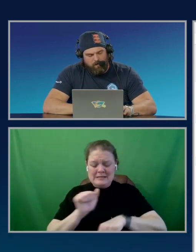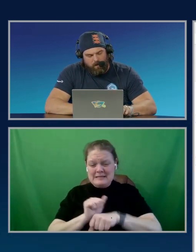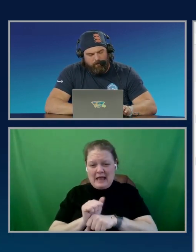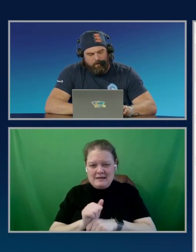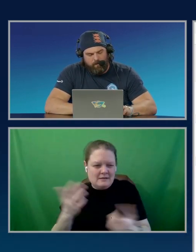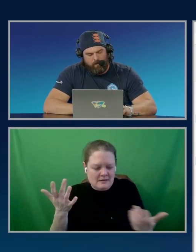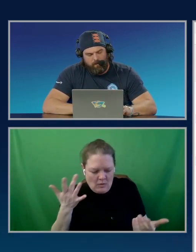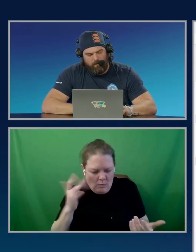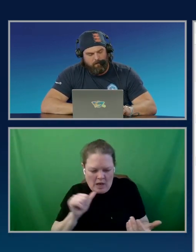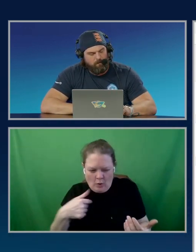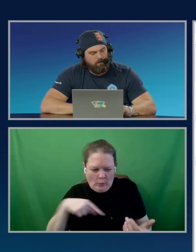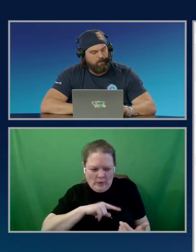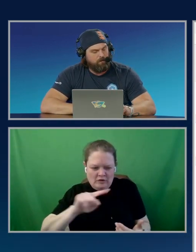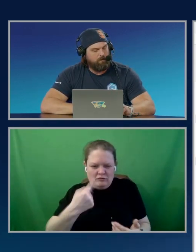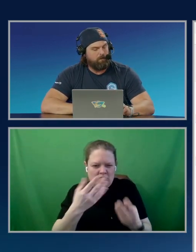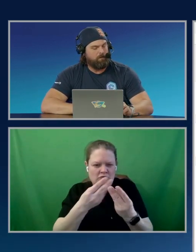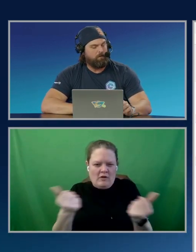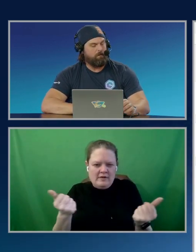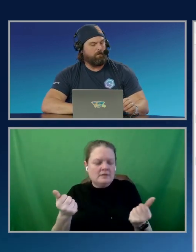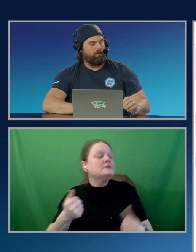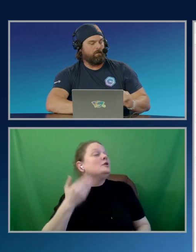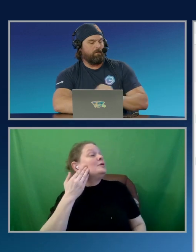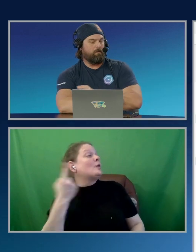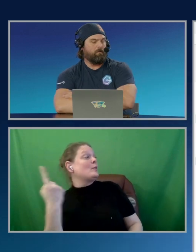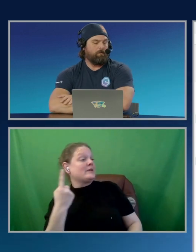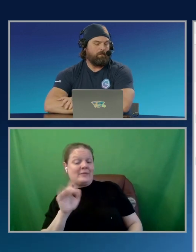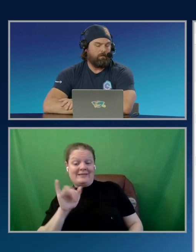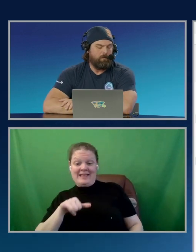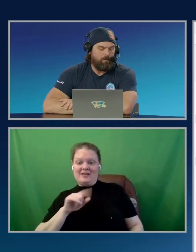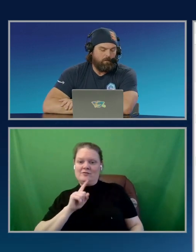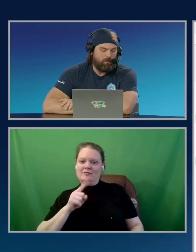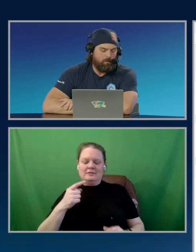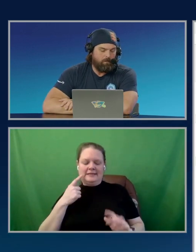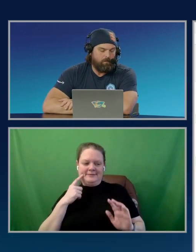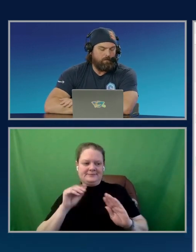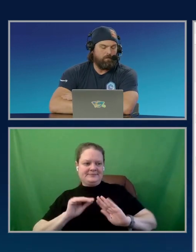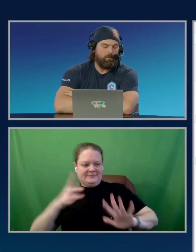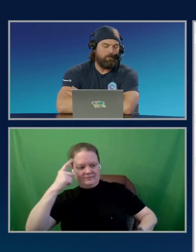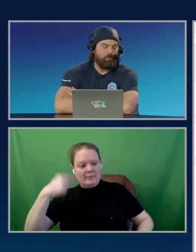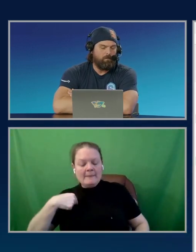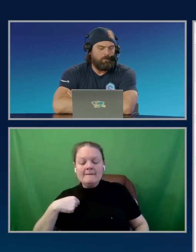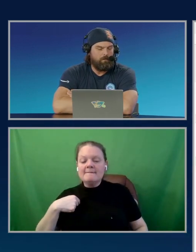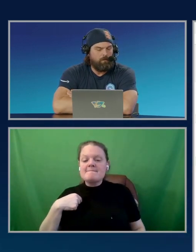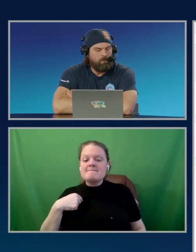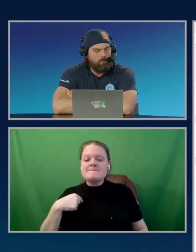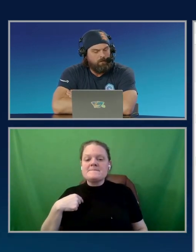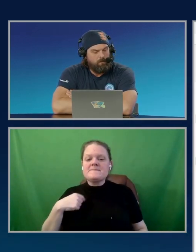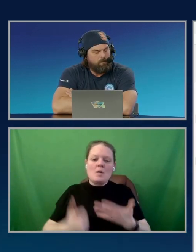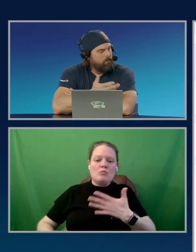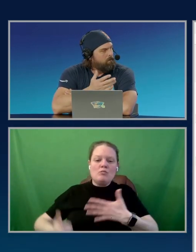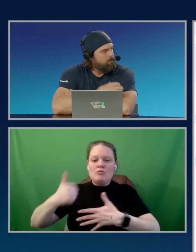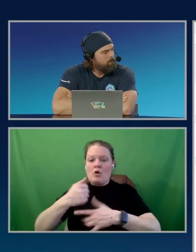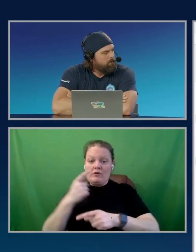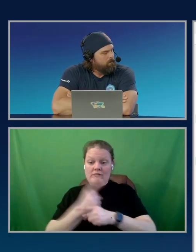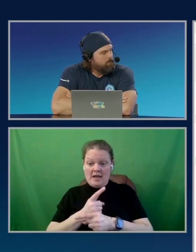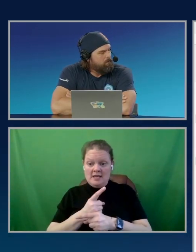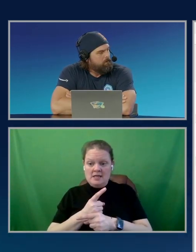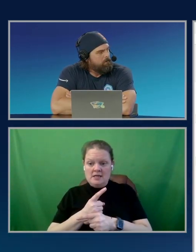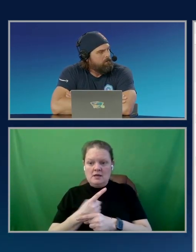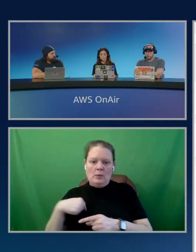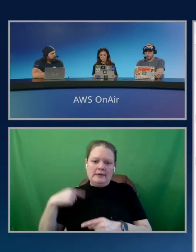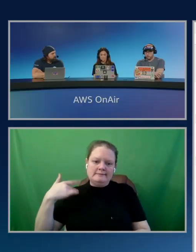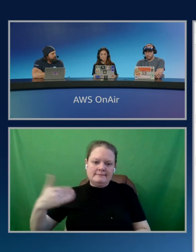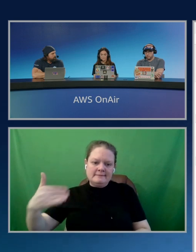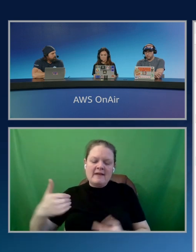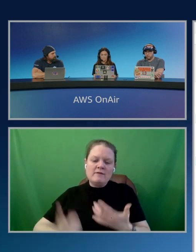just solve this? Something that's very, like, that sticks out to me too is, like, priority, right? Like, we often have